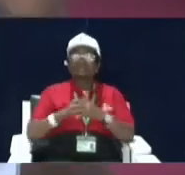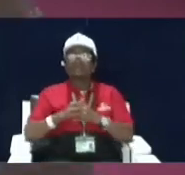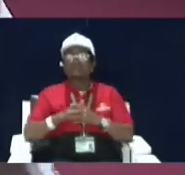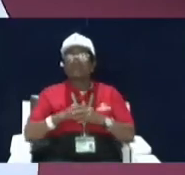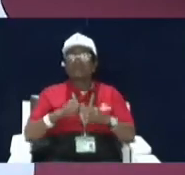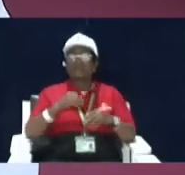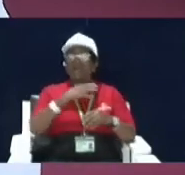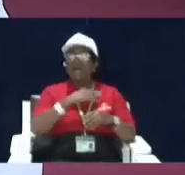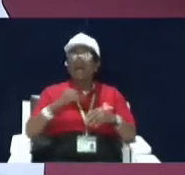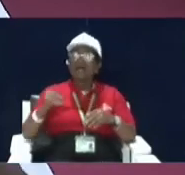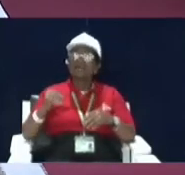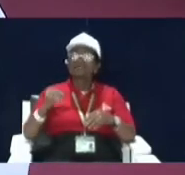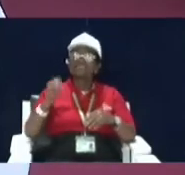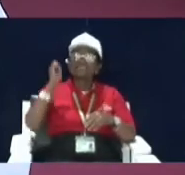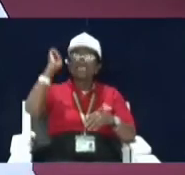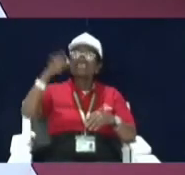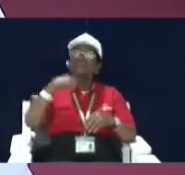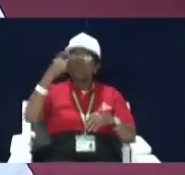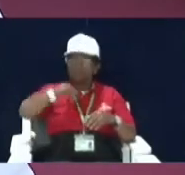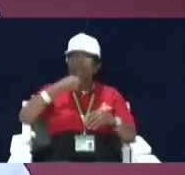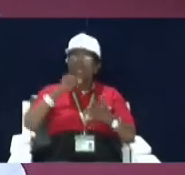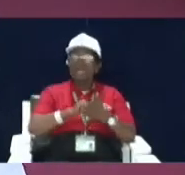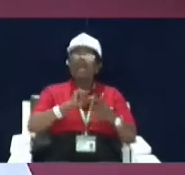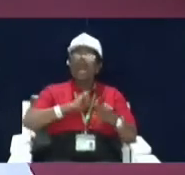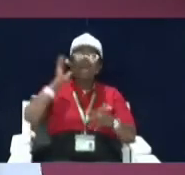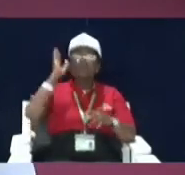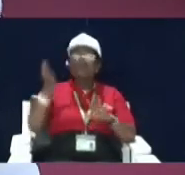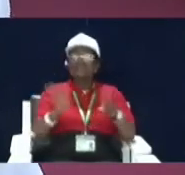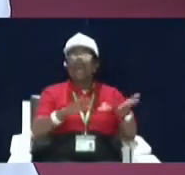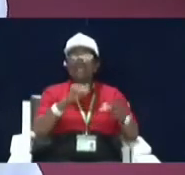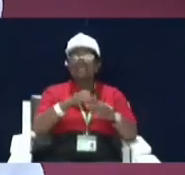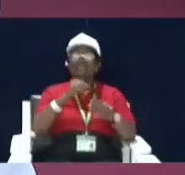And then told me that I would die at the age of 84.